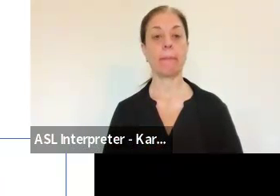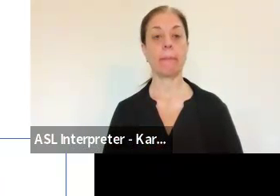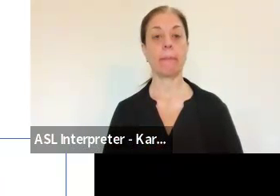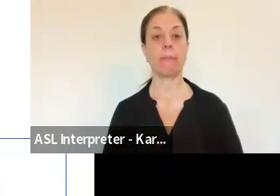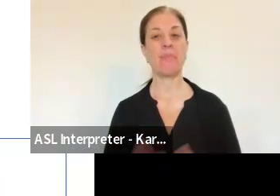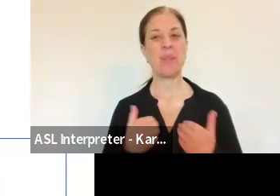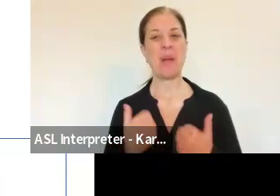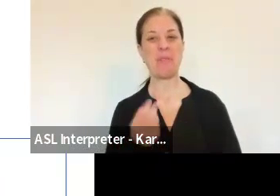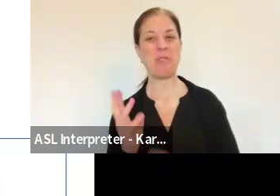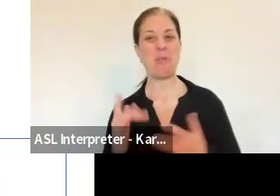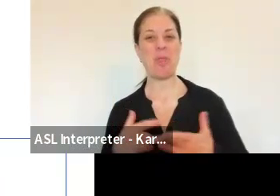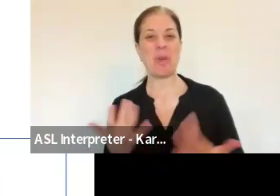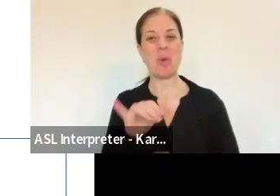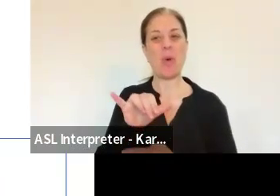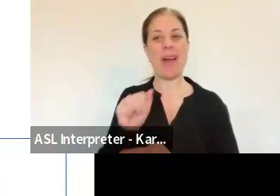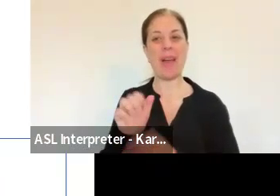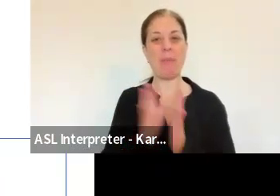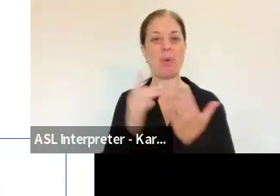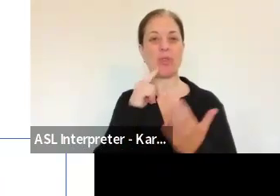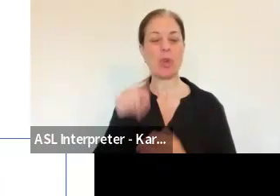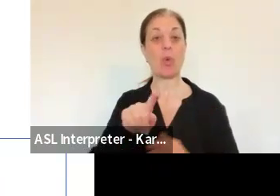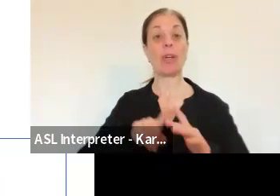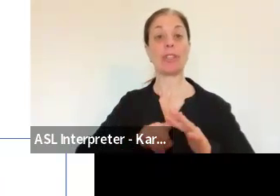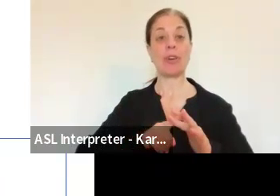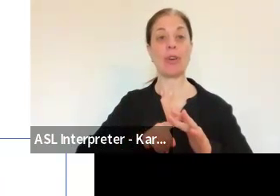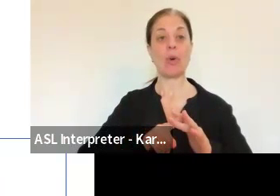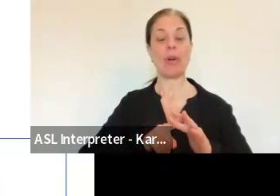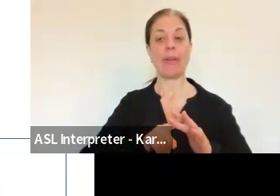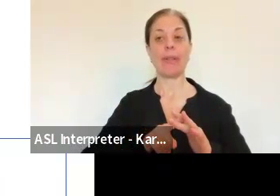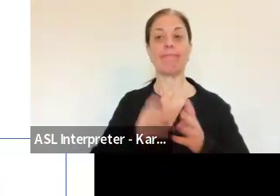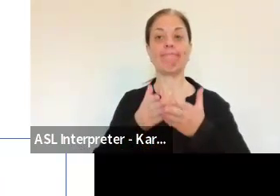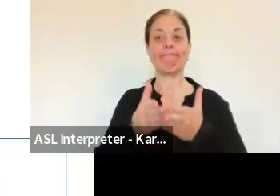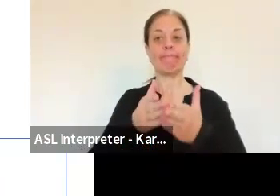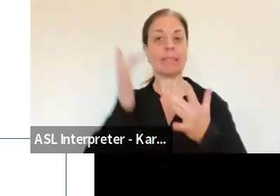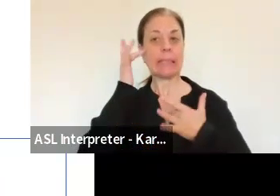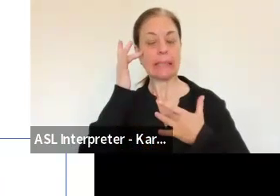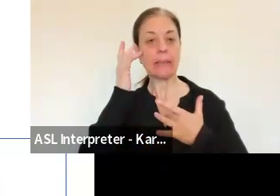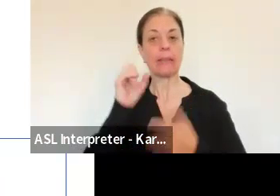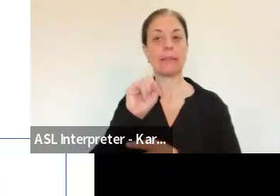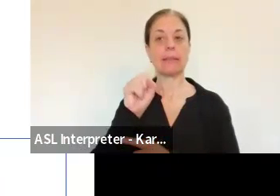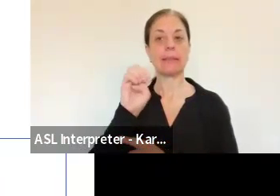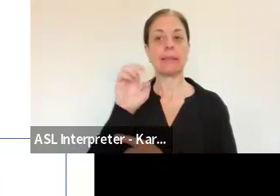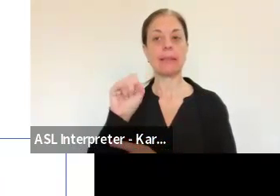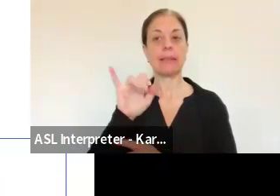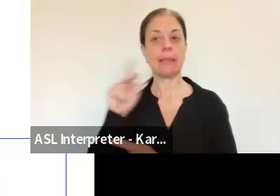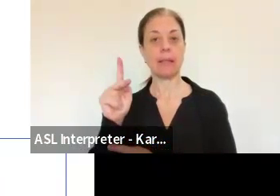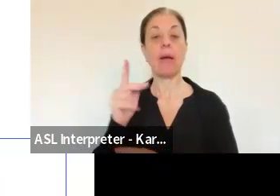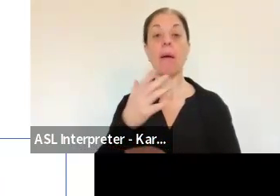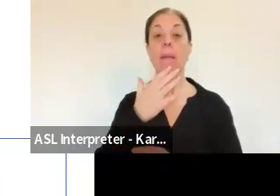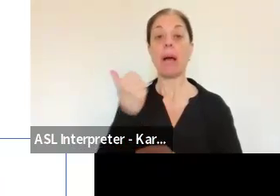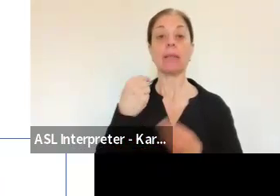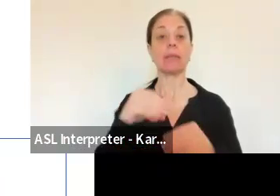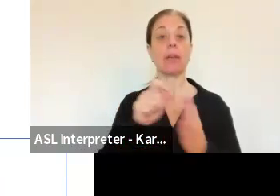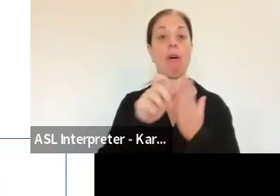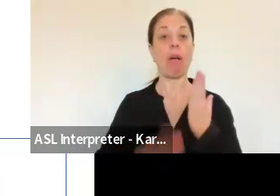have a few thriller YA books for you, starting with Seasick. From New York Times bestselling author Kristen Cass and